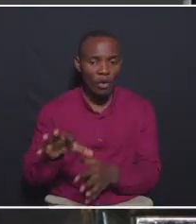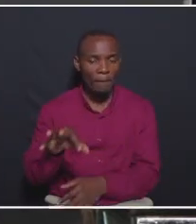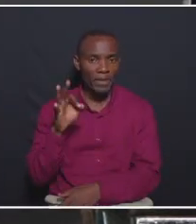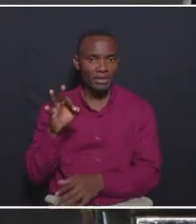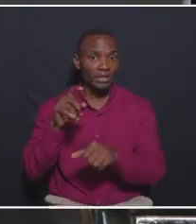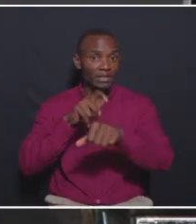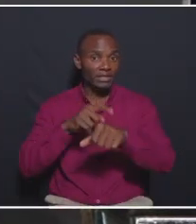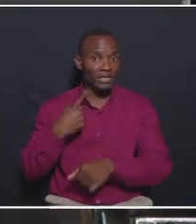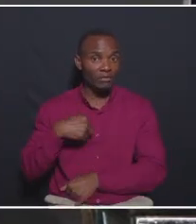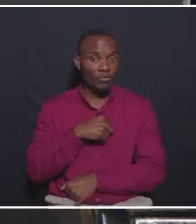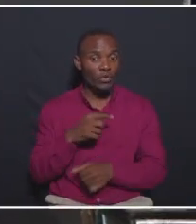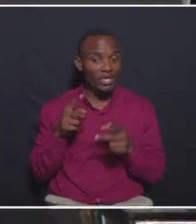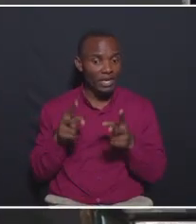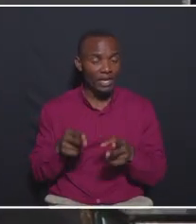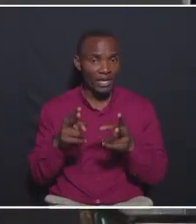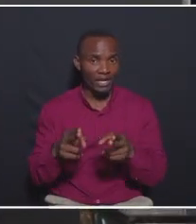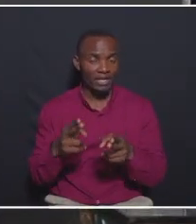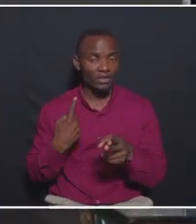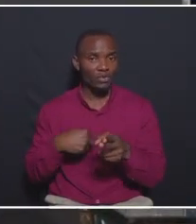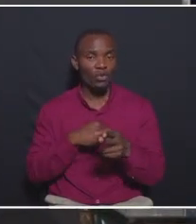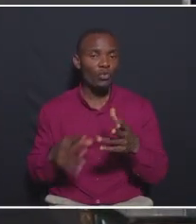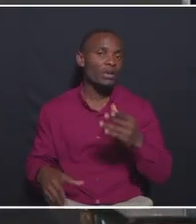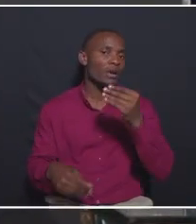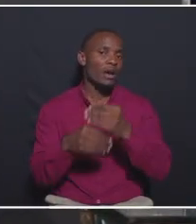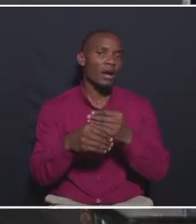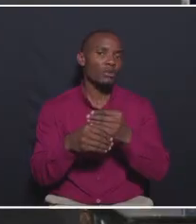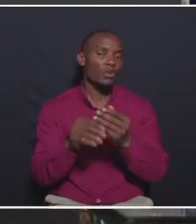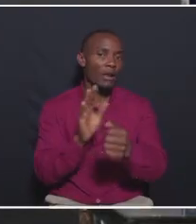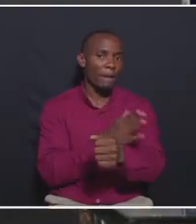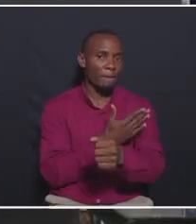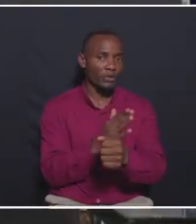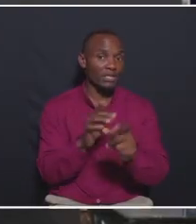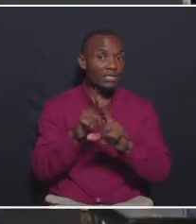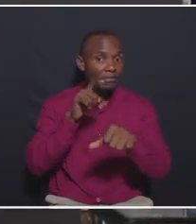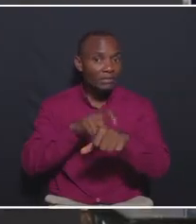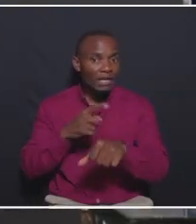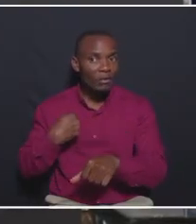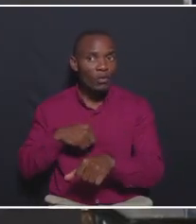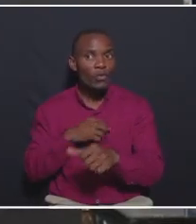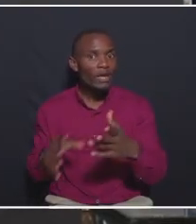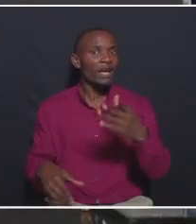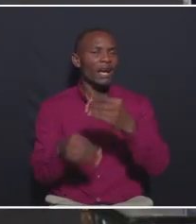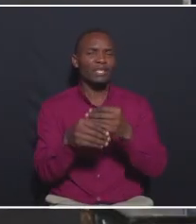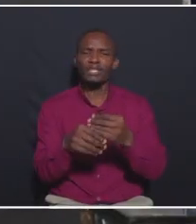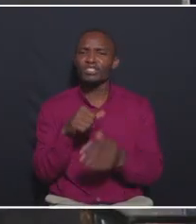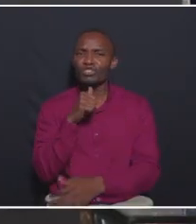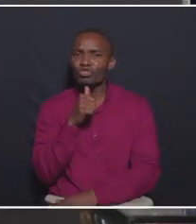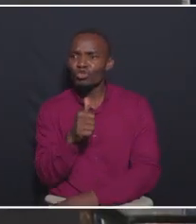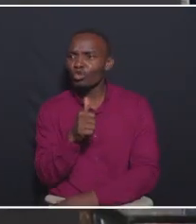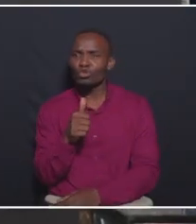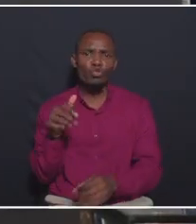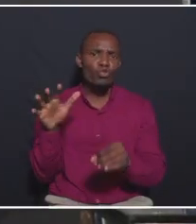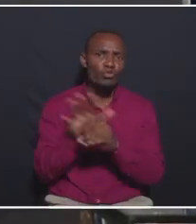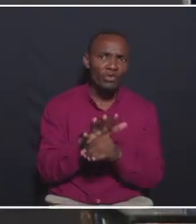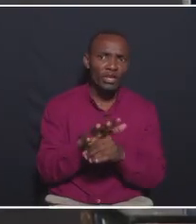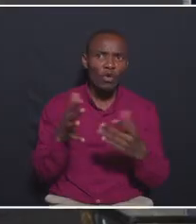edit, we add music. When that music is added, it's not for fillers. You know, there are